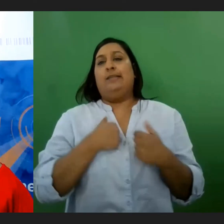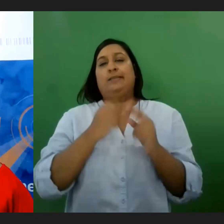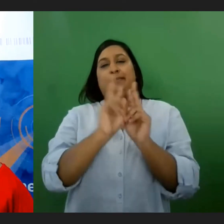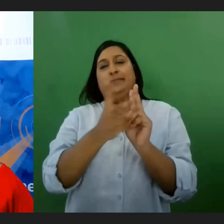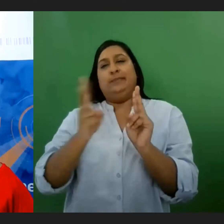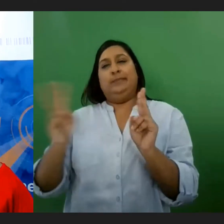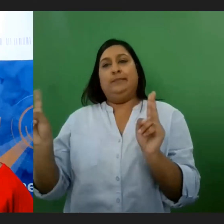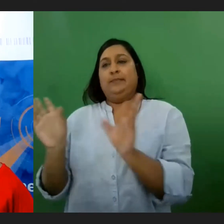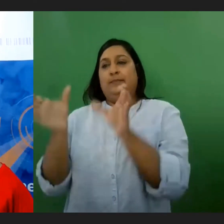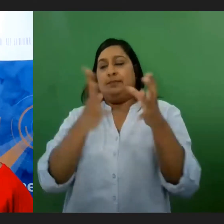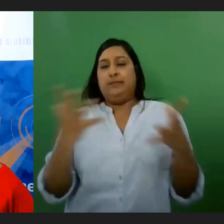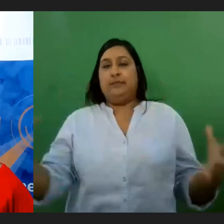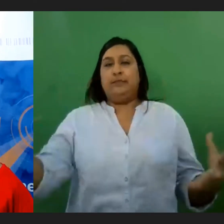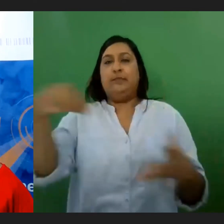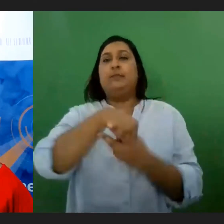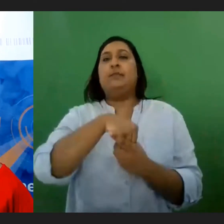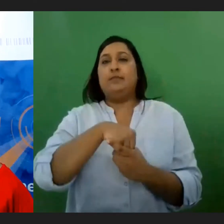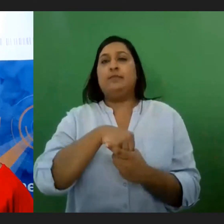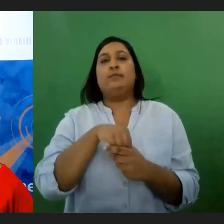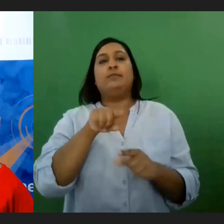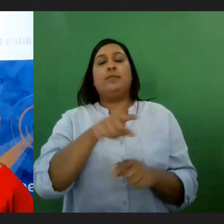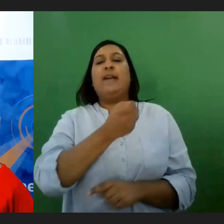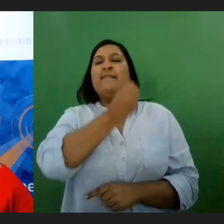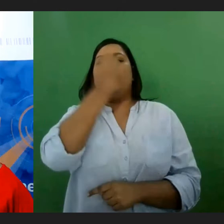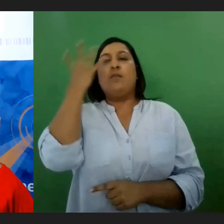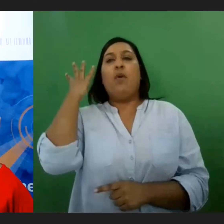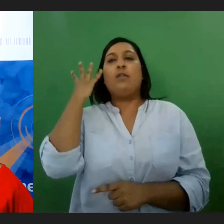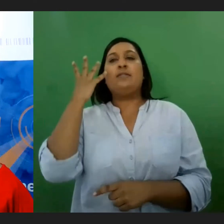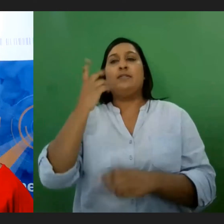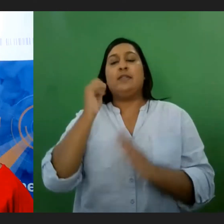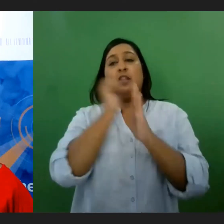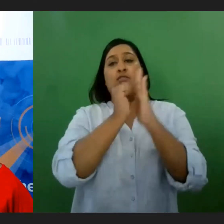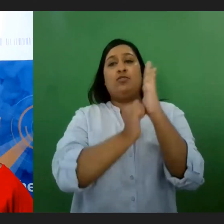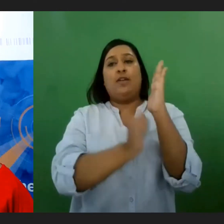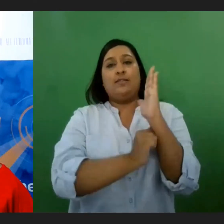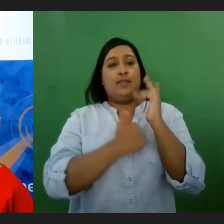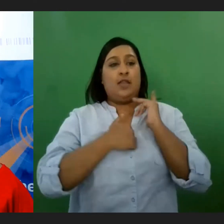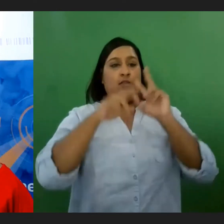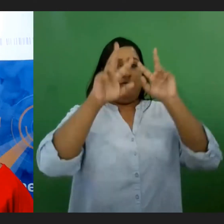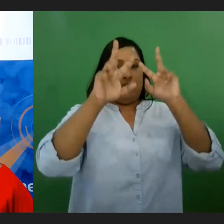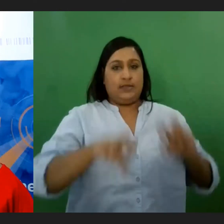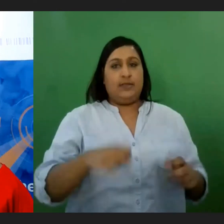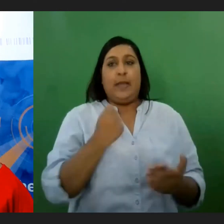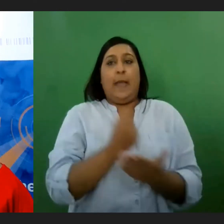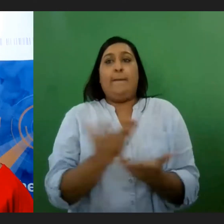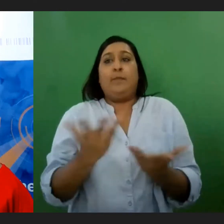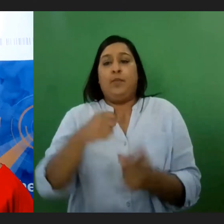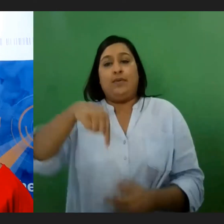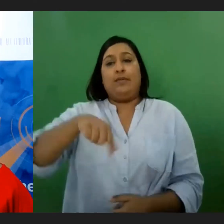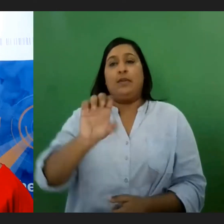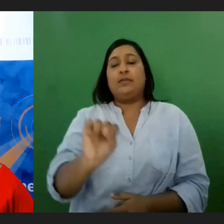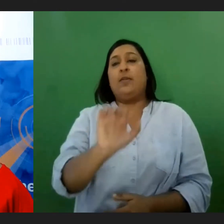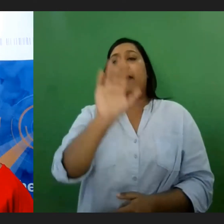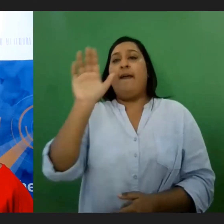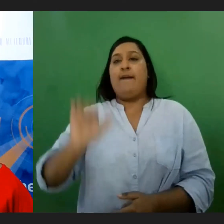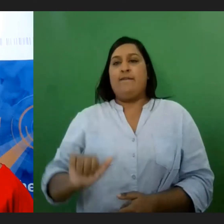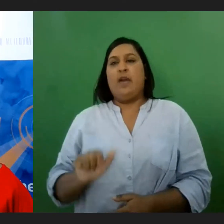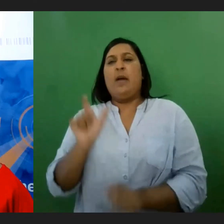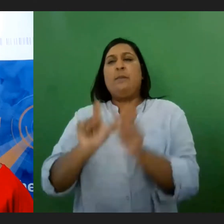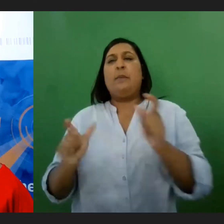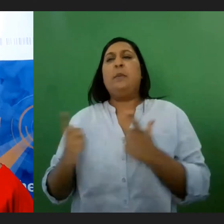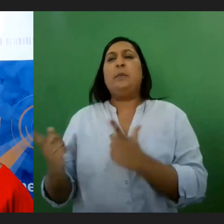study. The Forgotten Agenda study is conducted in eThekwini, South Africa, with young women with and